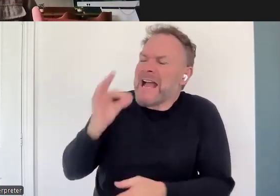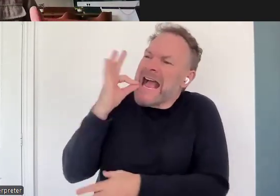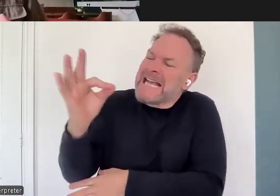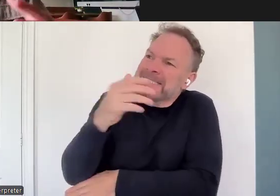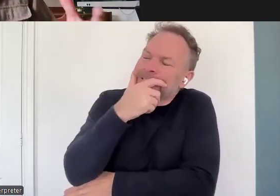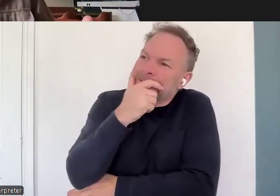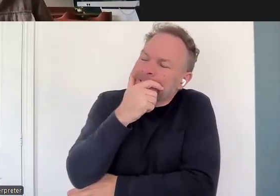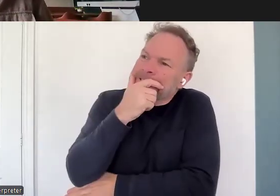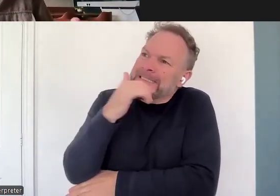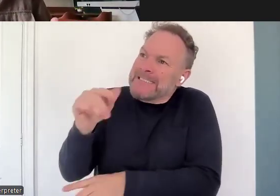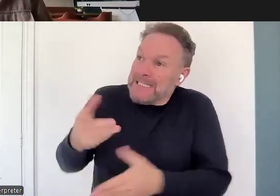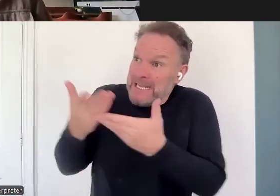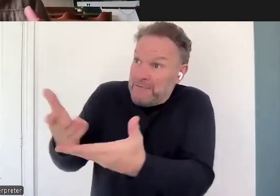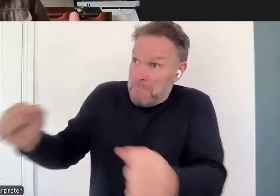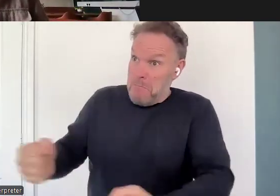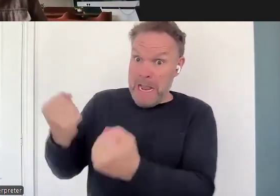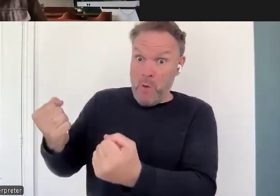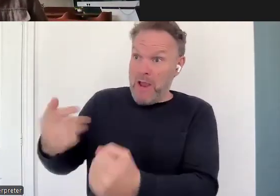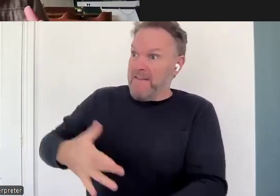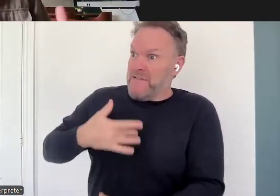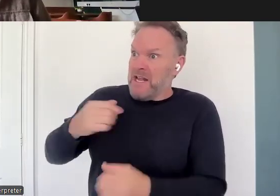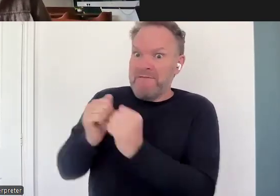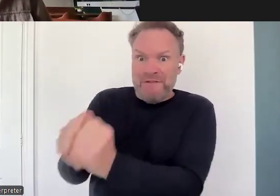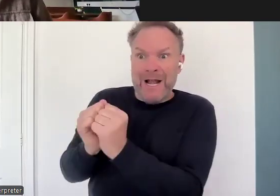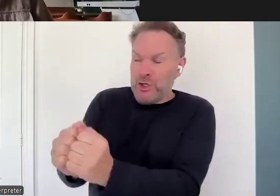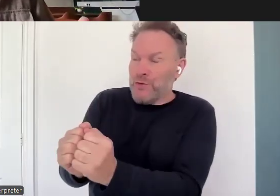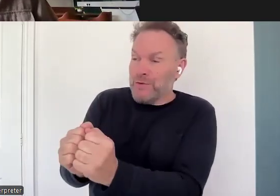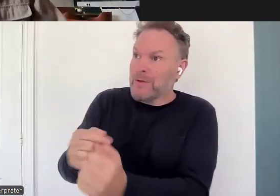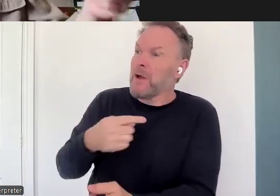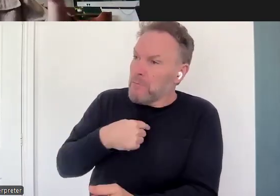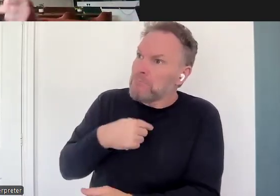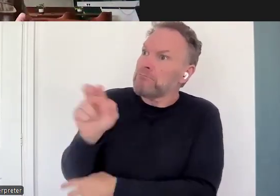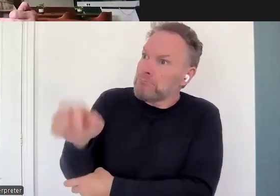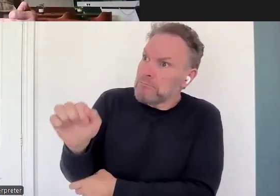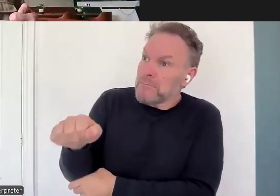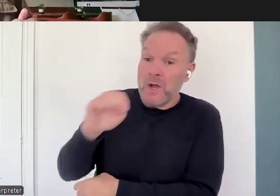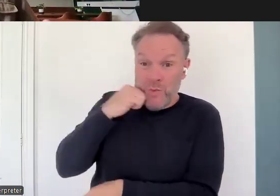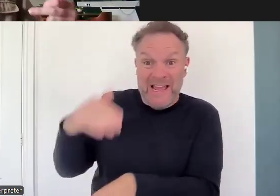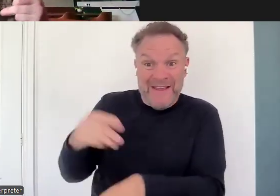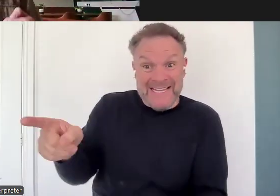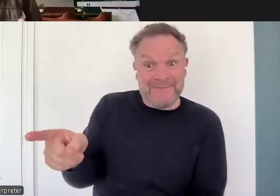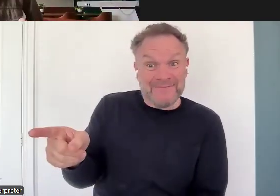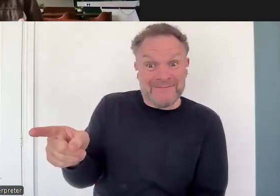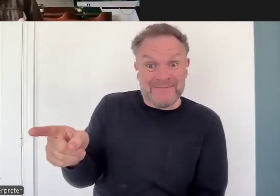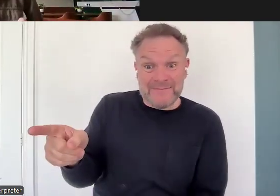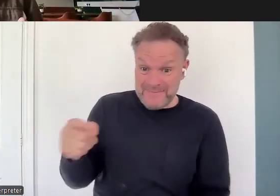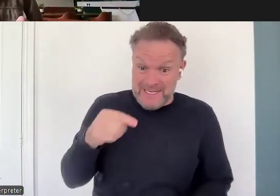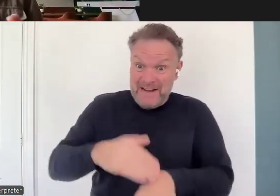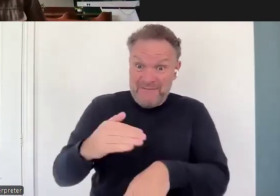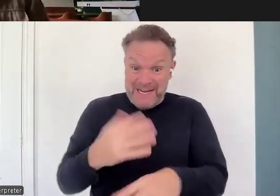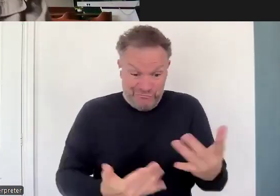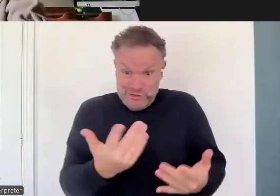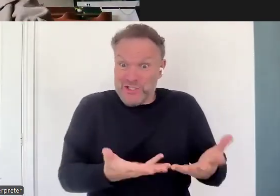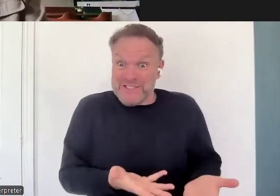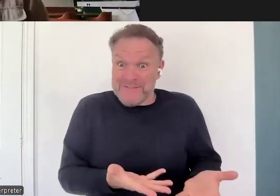way that empowers them, that makes them feel valued and listened to, that will have an impact on our results.